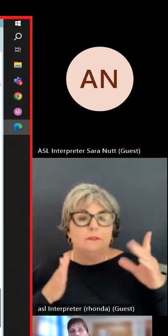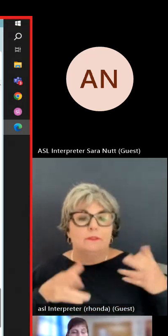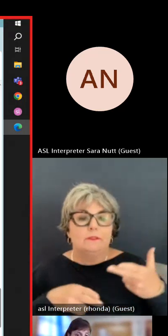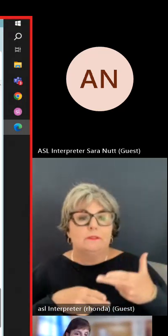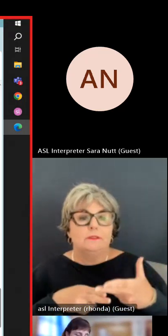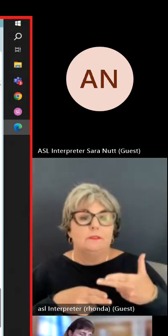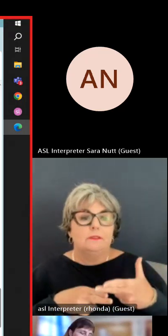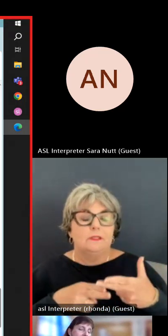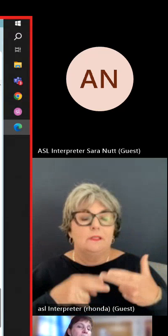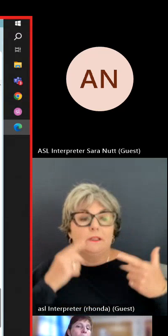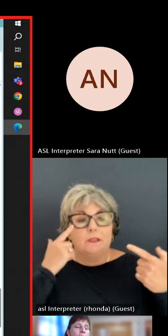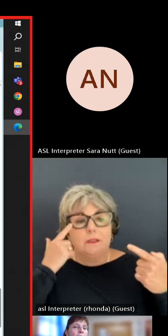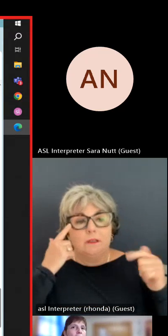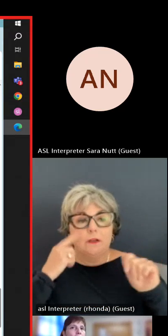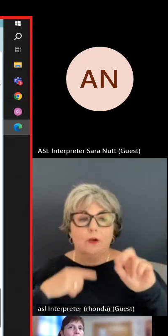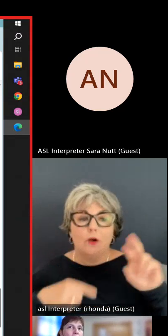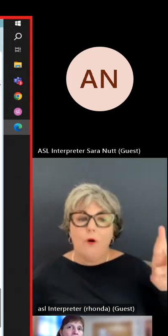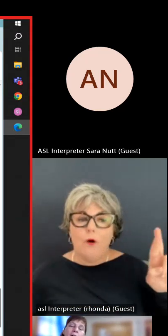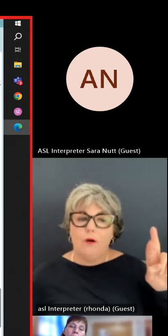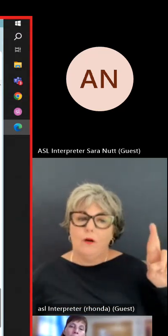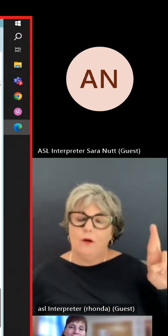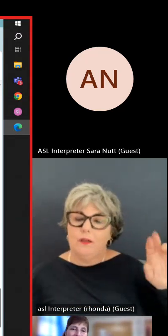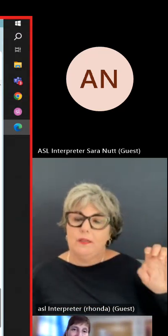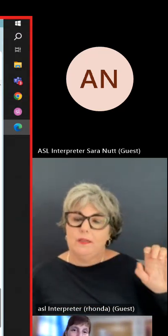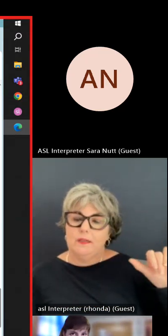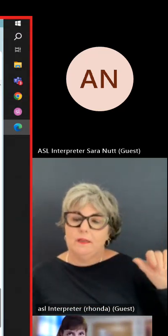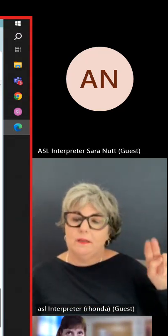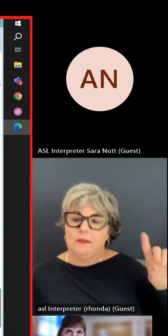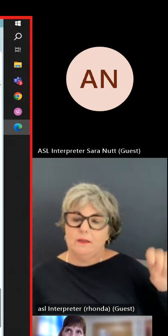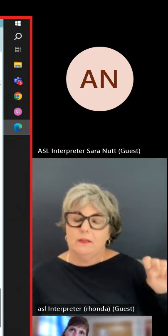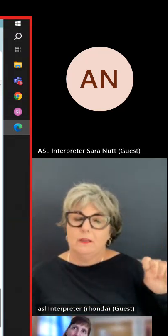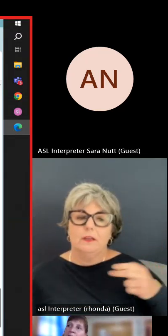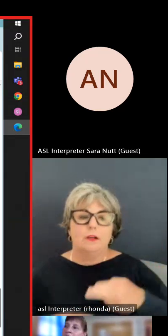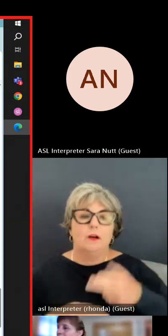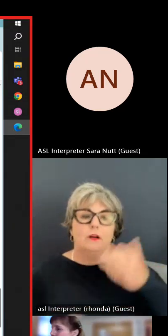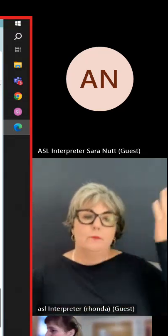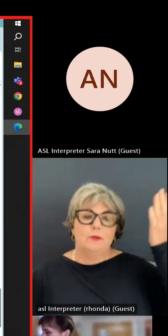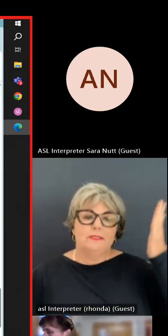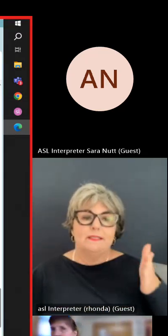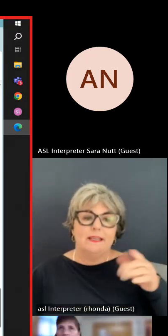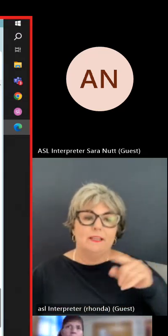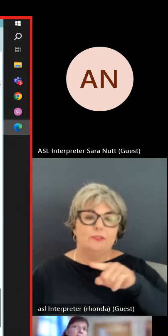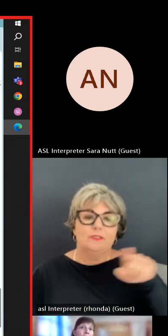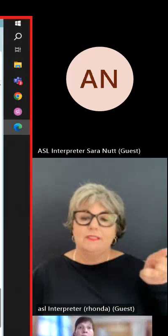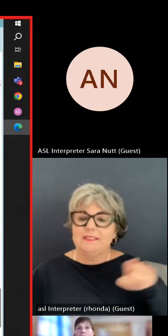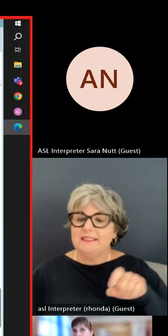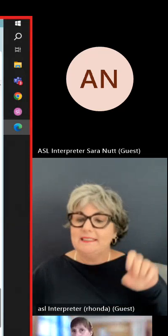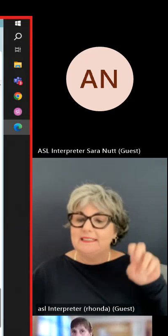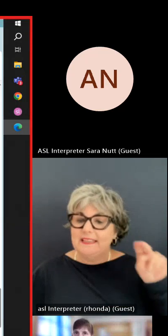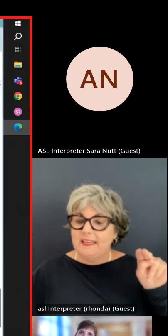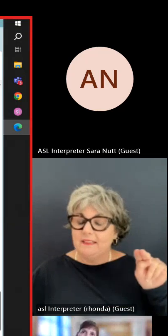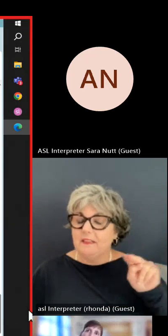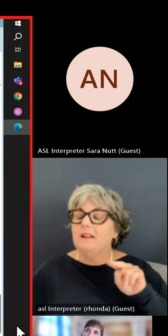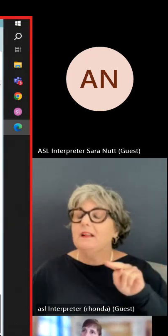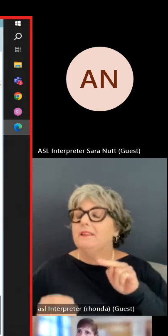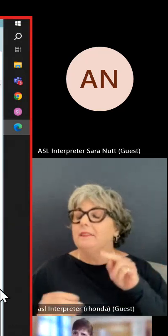is Gar Reynolds, and he wrote a book called Presentation Zen. And these examples are from